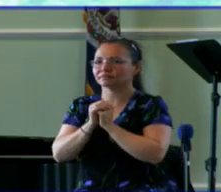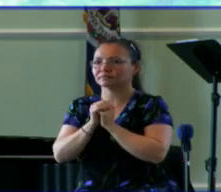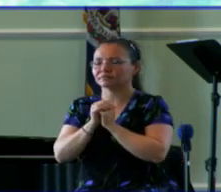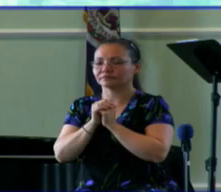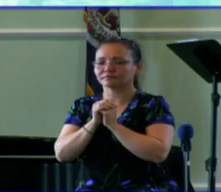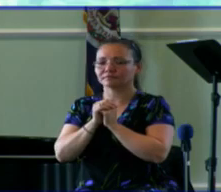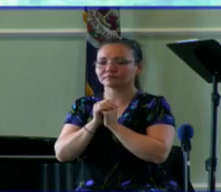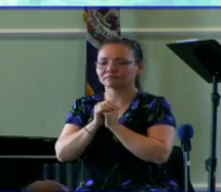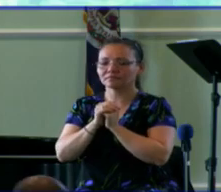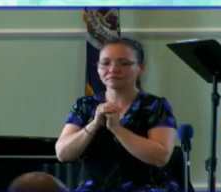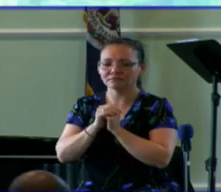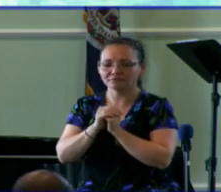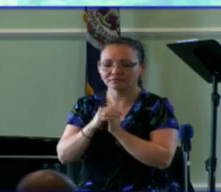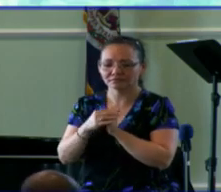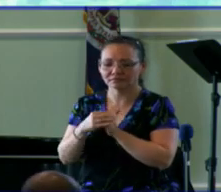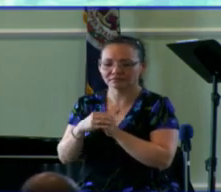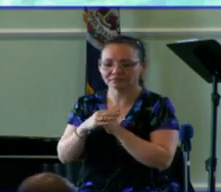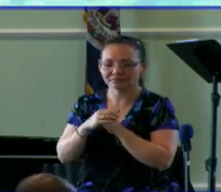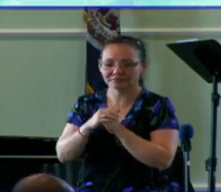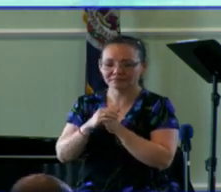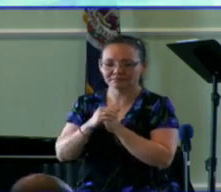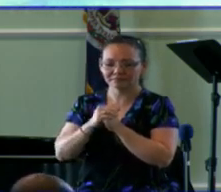Now, that is not to say,